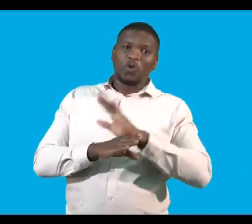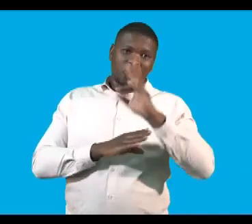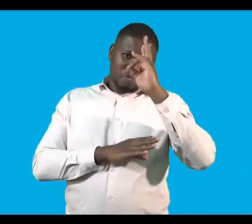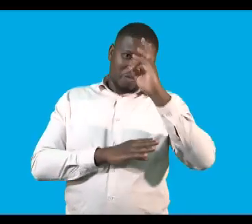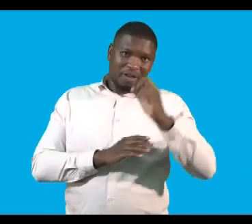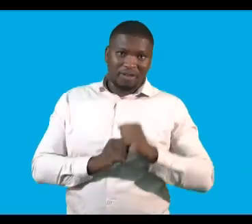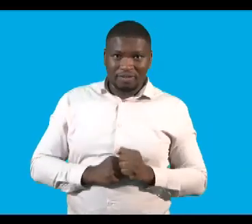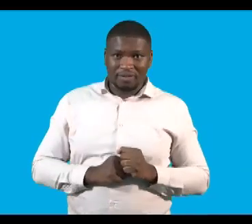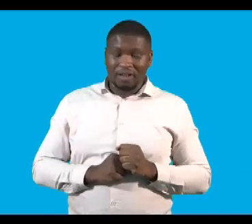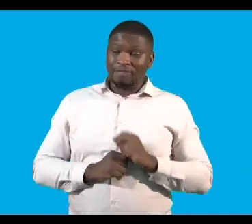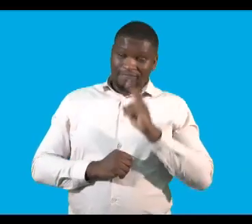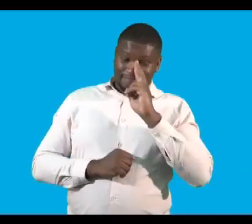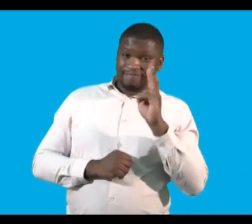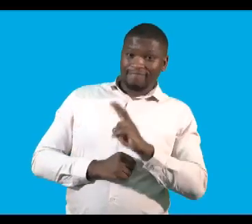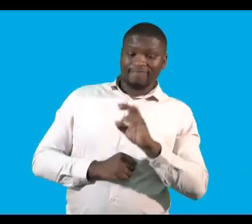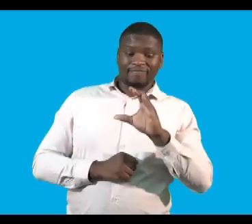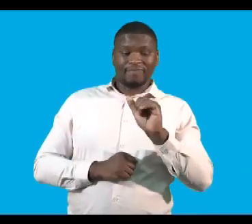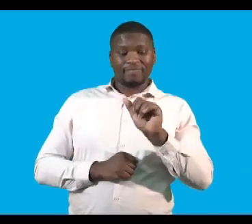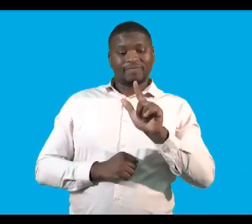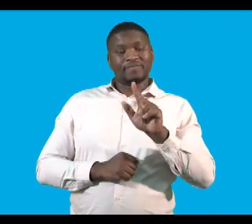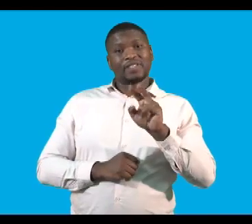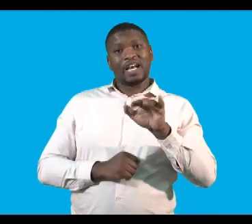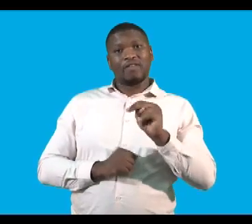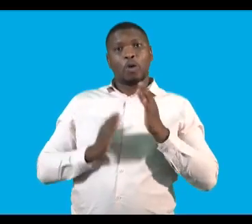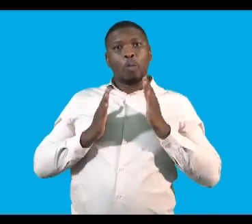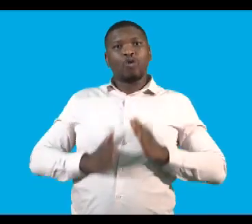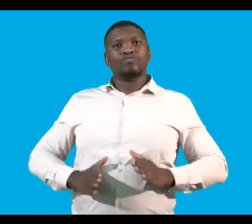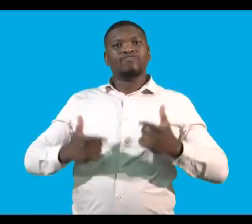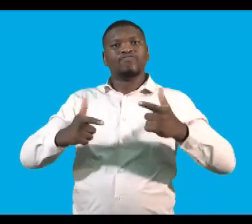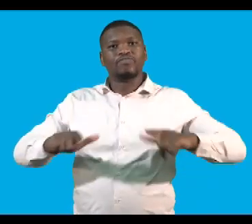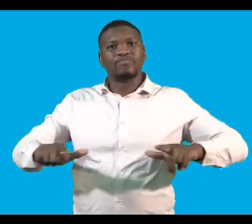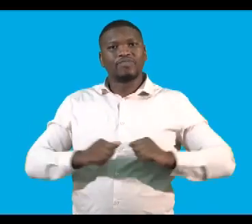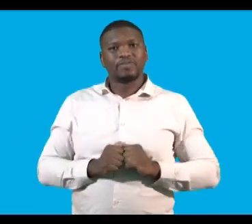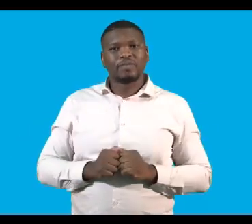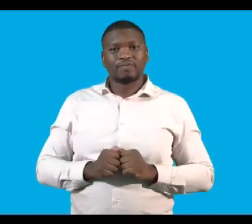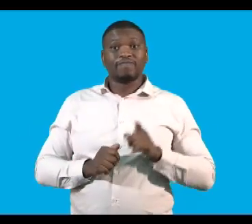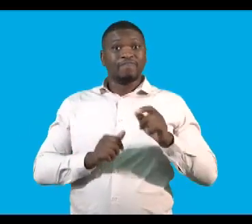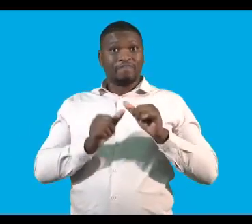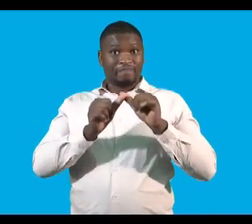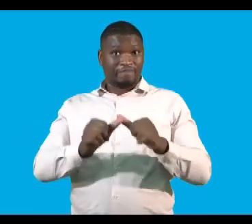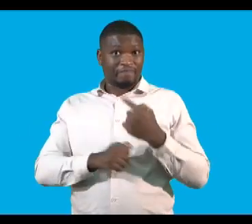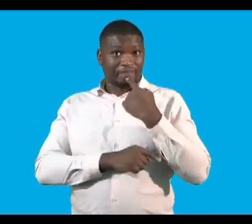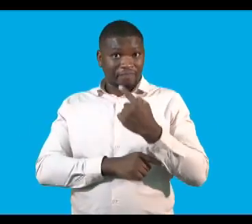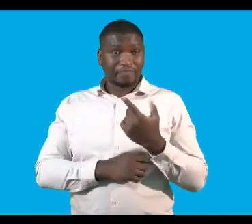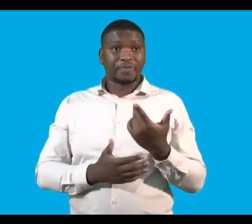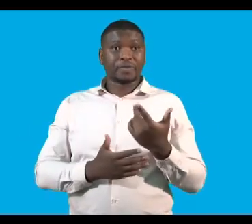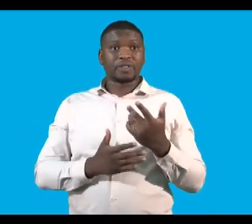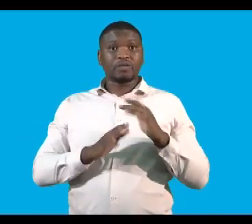at Calvin's body language and his facial expression. In frame 3, Calvin continues. He says,